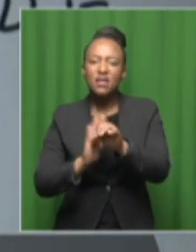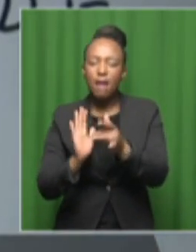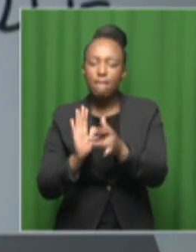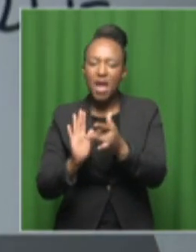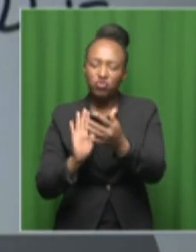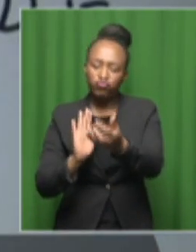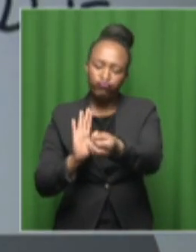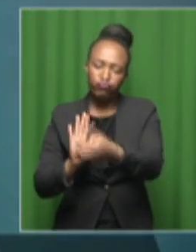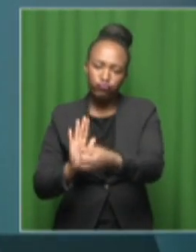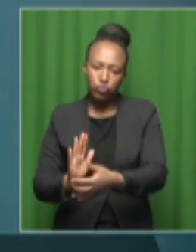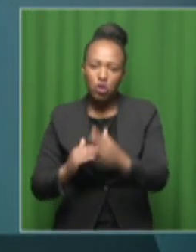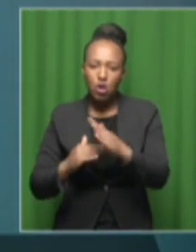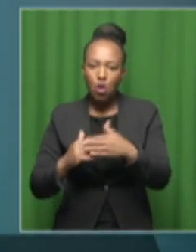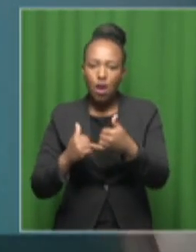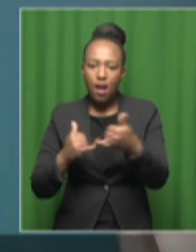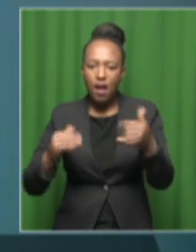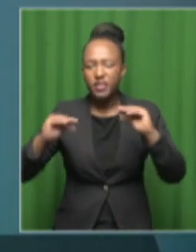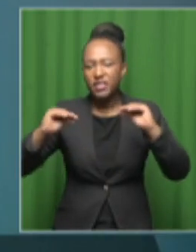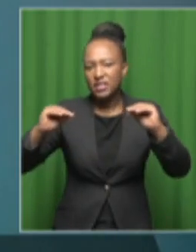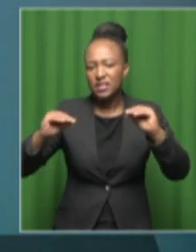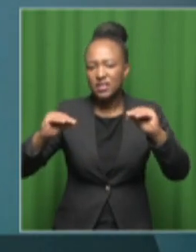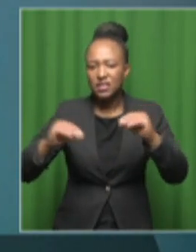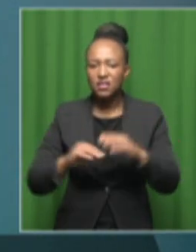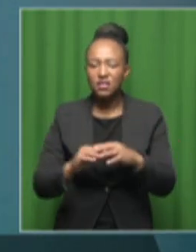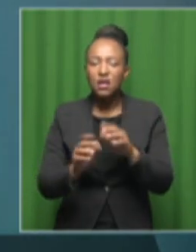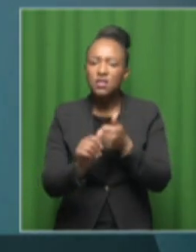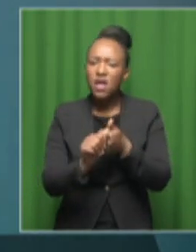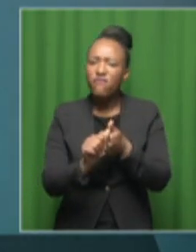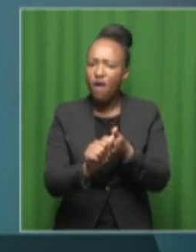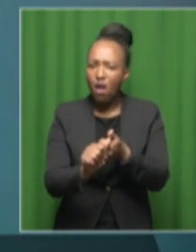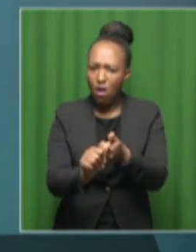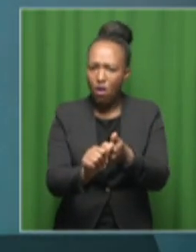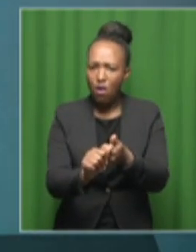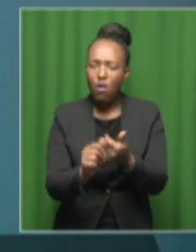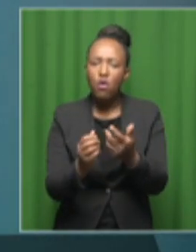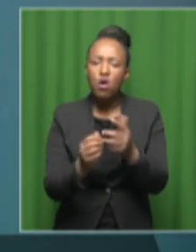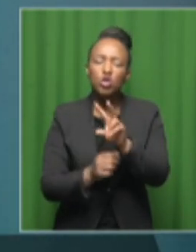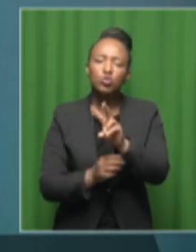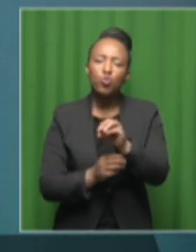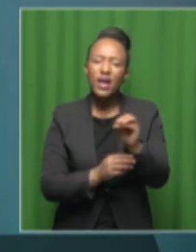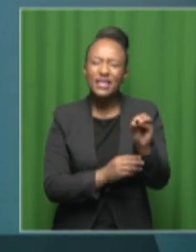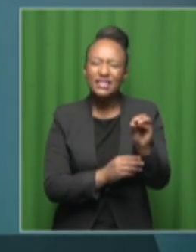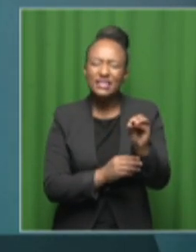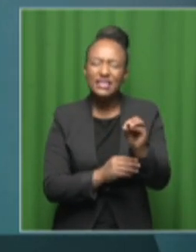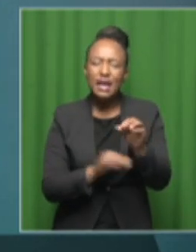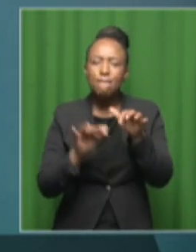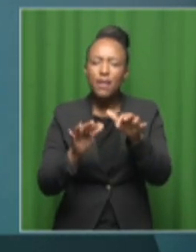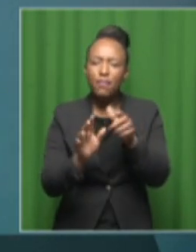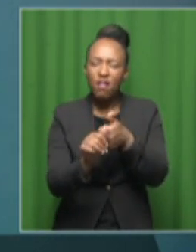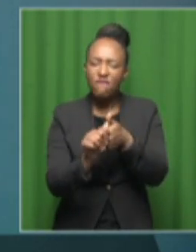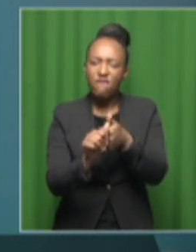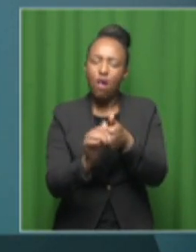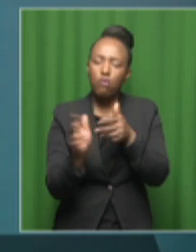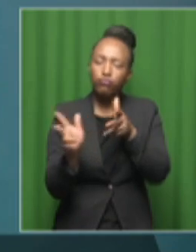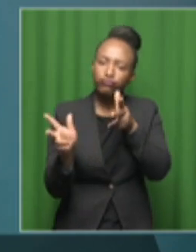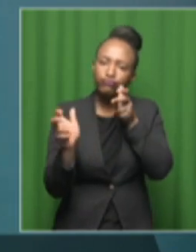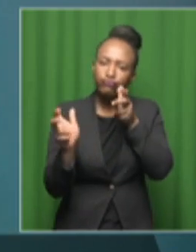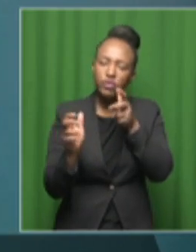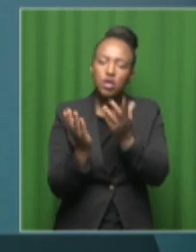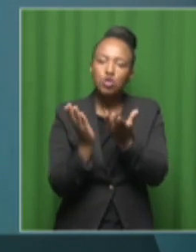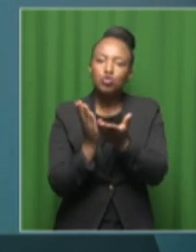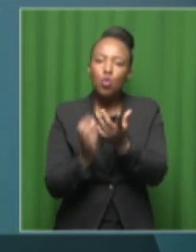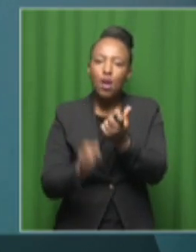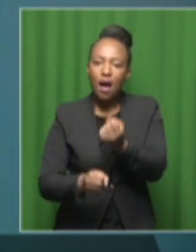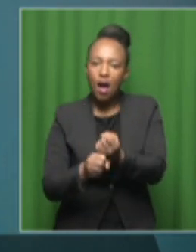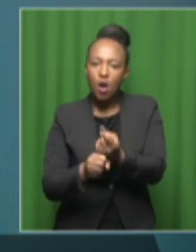she conducts online tutorials. She is followed online by almost 200,000 people. Schools as far as Gauteng